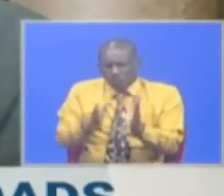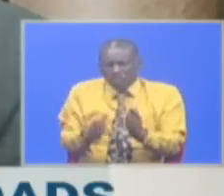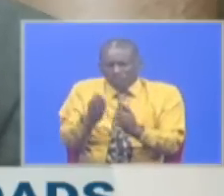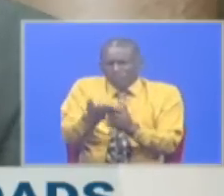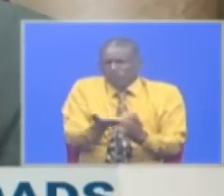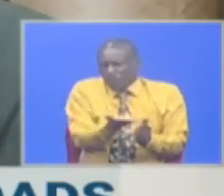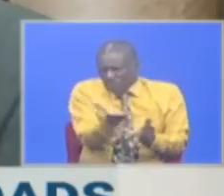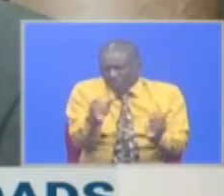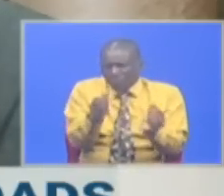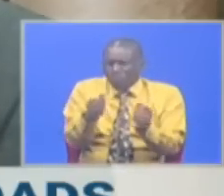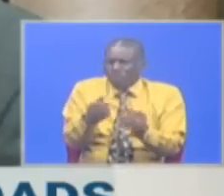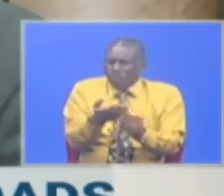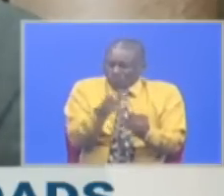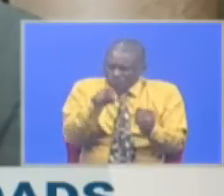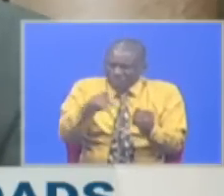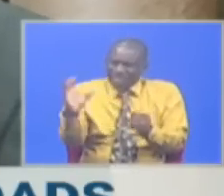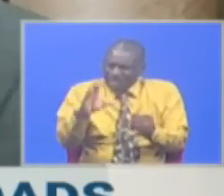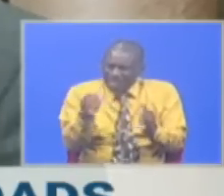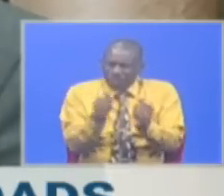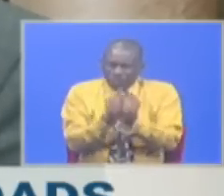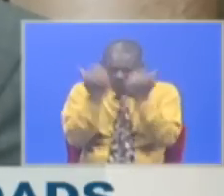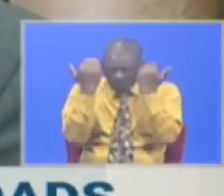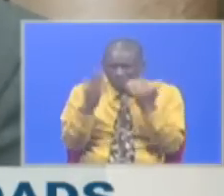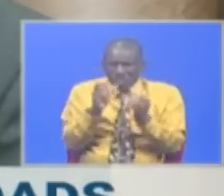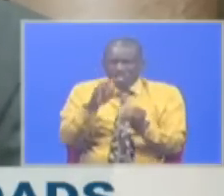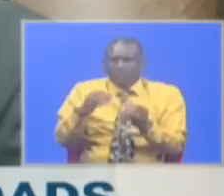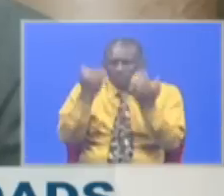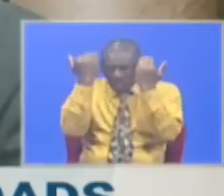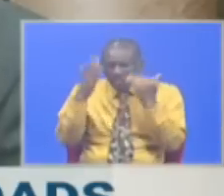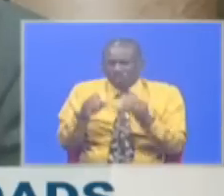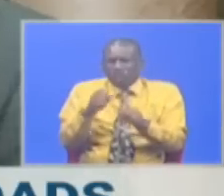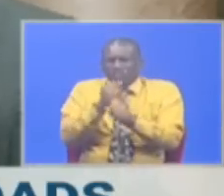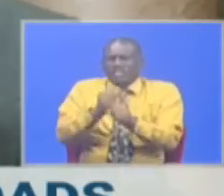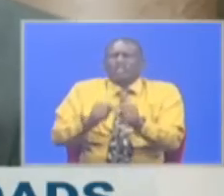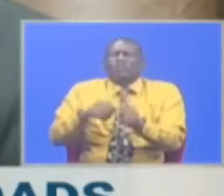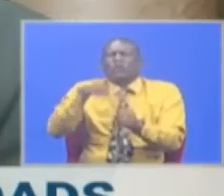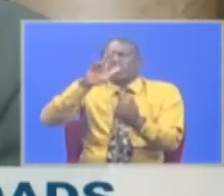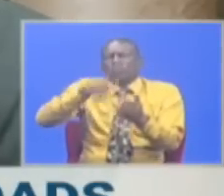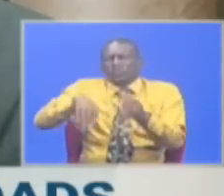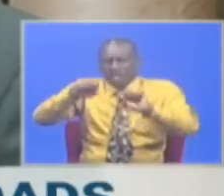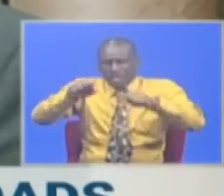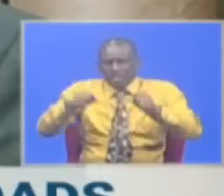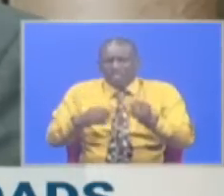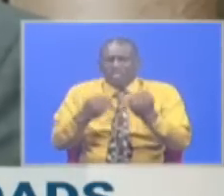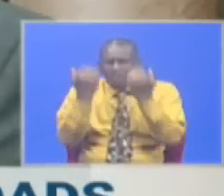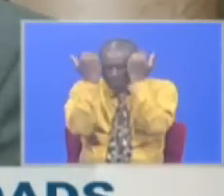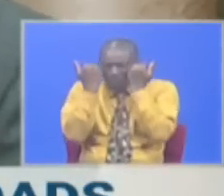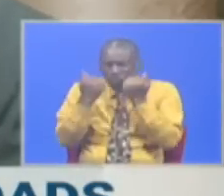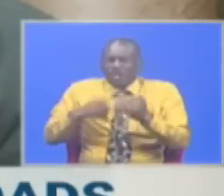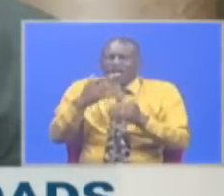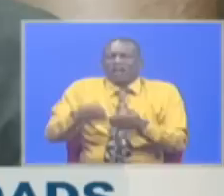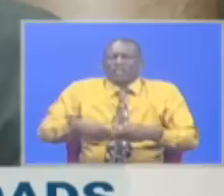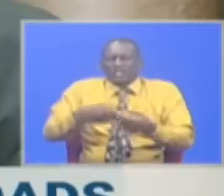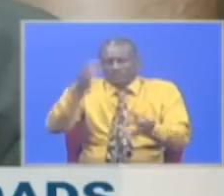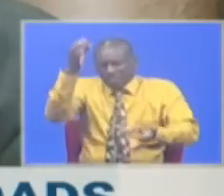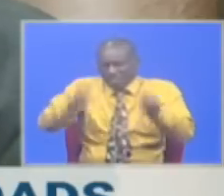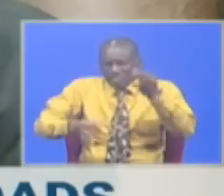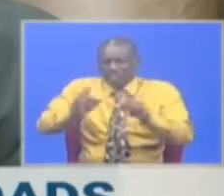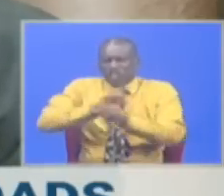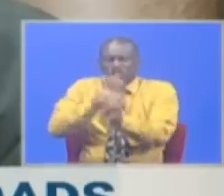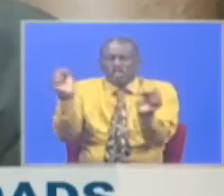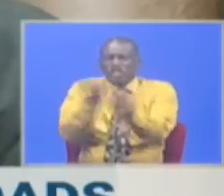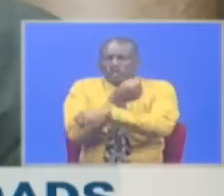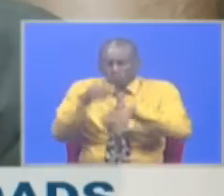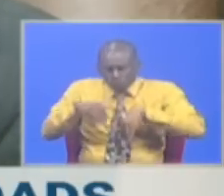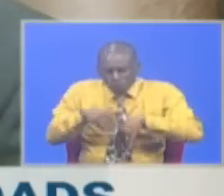whether that advocate went beyond what they agreed. But the court itself, after it has entered judgment, cannot follow to